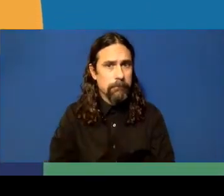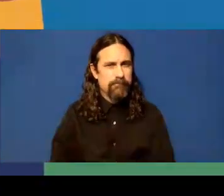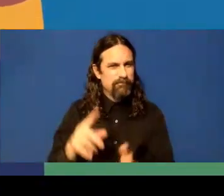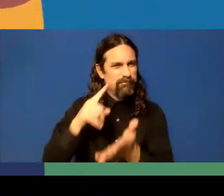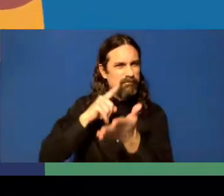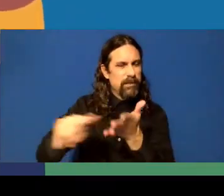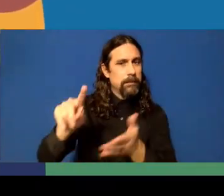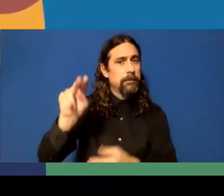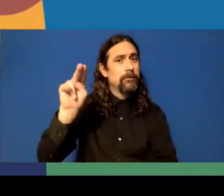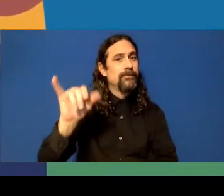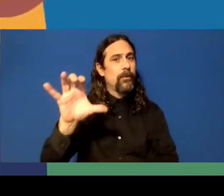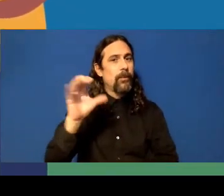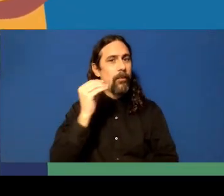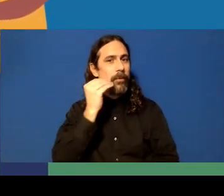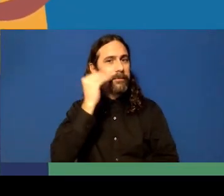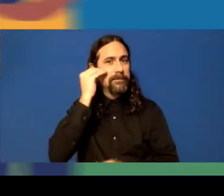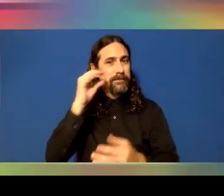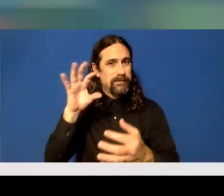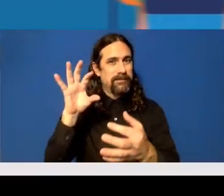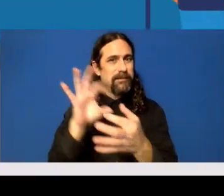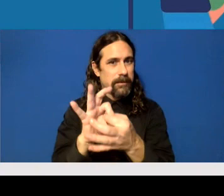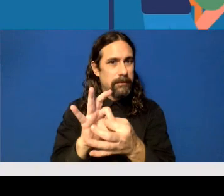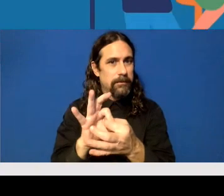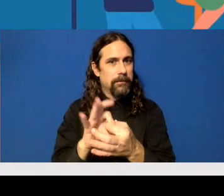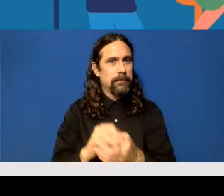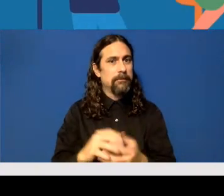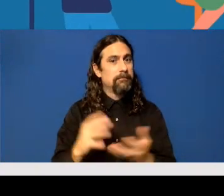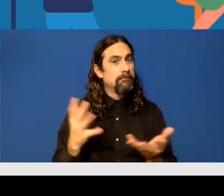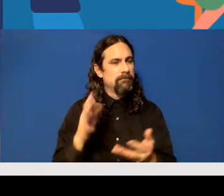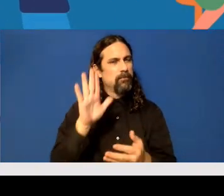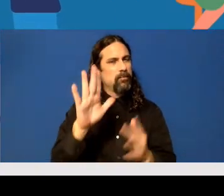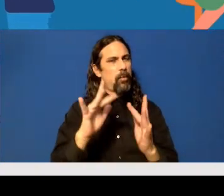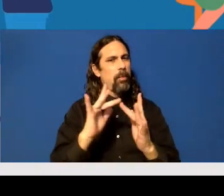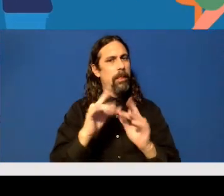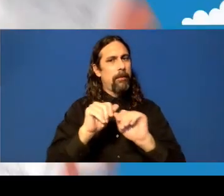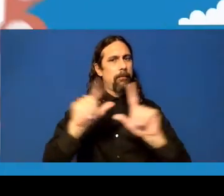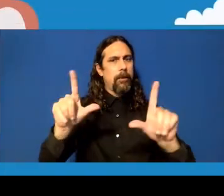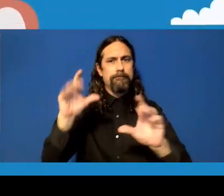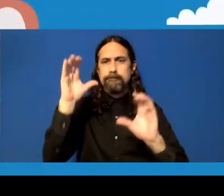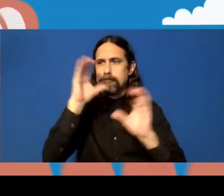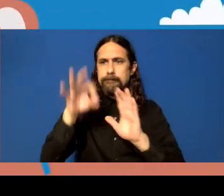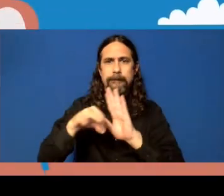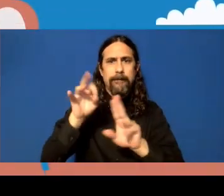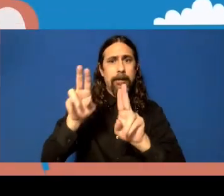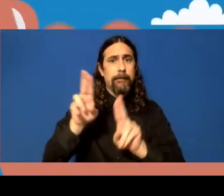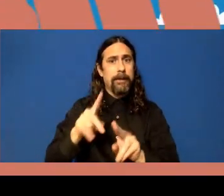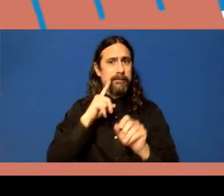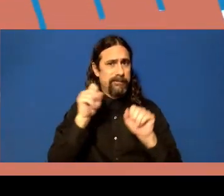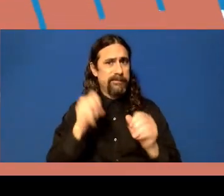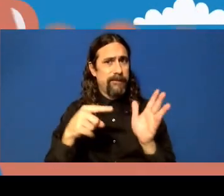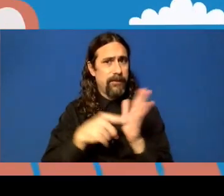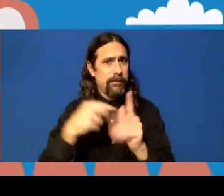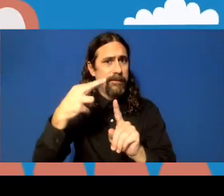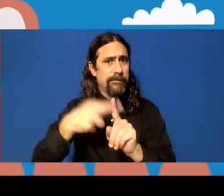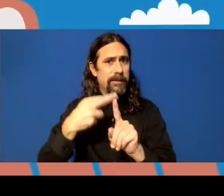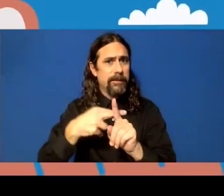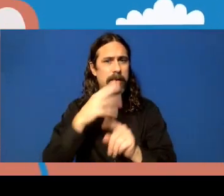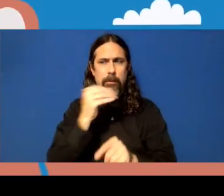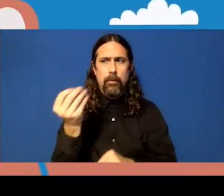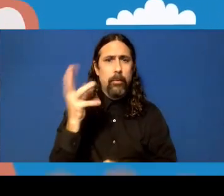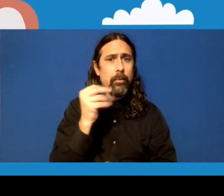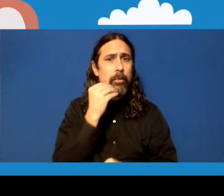Check out NYC Housing Connect. It's your online portal to find and apply for affordable rental and